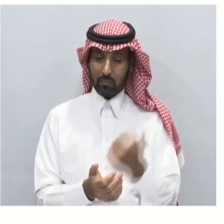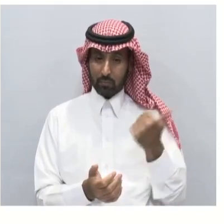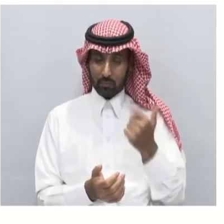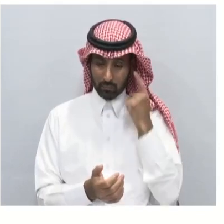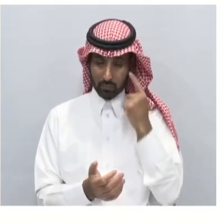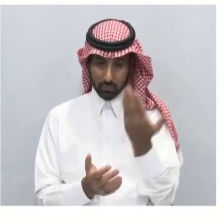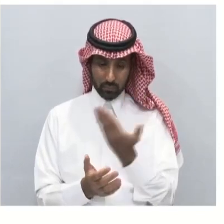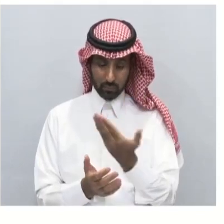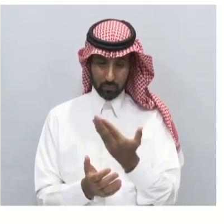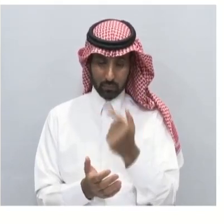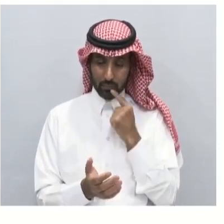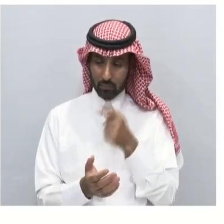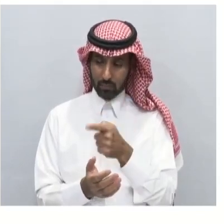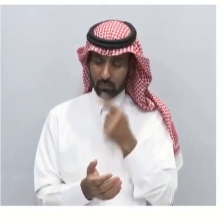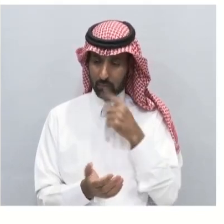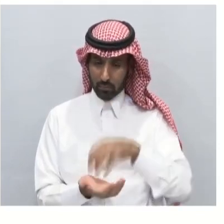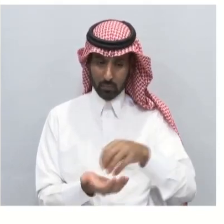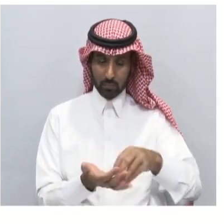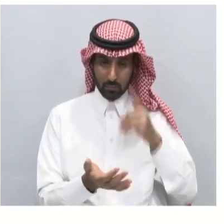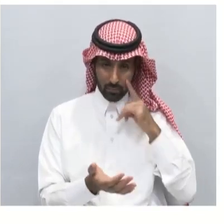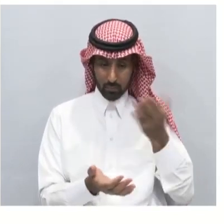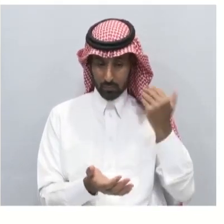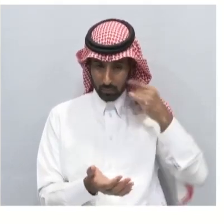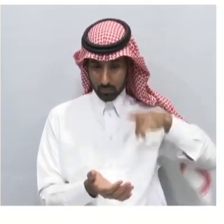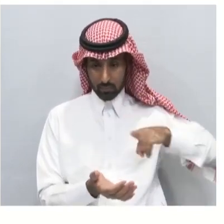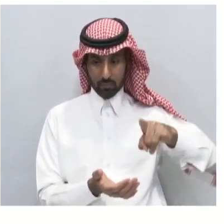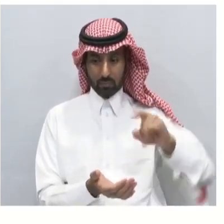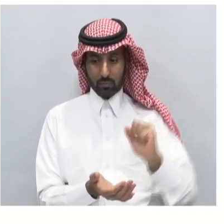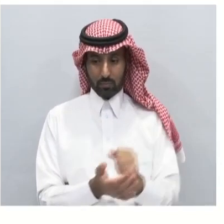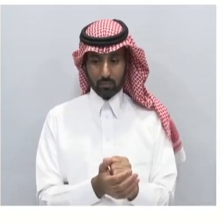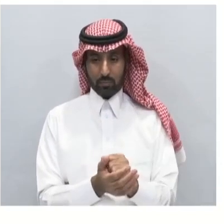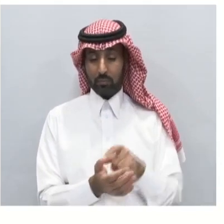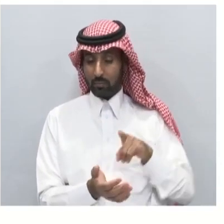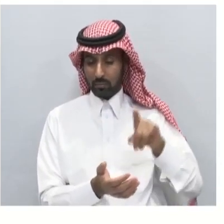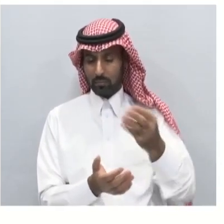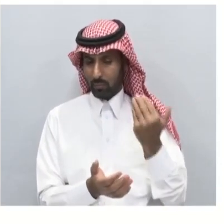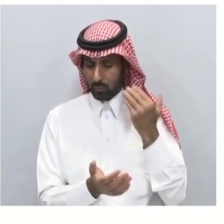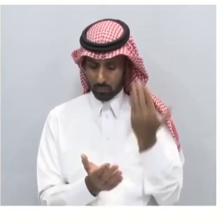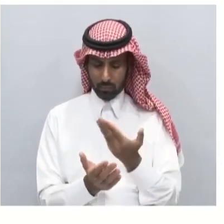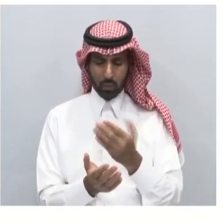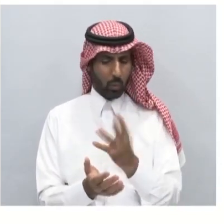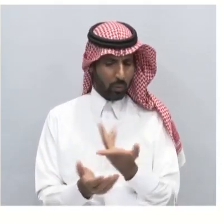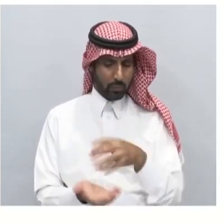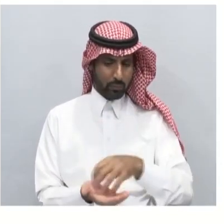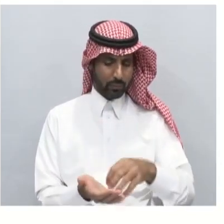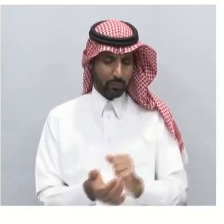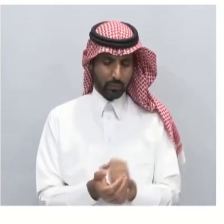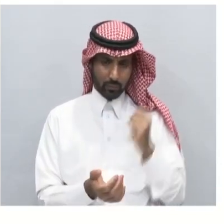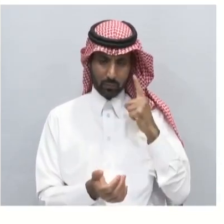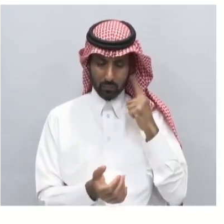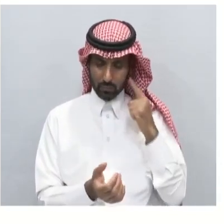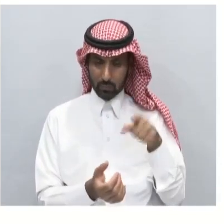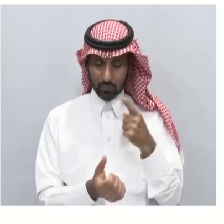important to read about a place before you travel there. Number three, it's a good